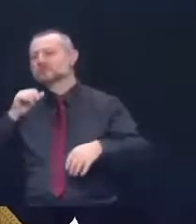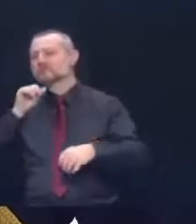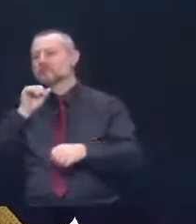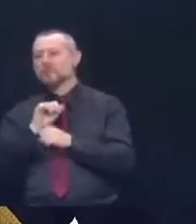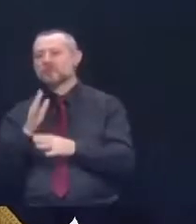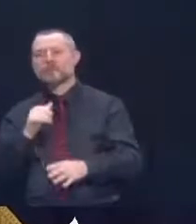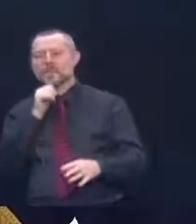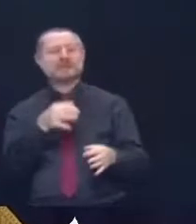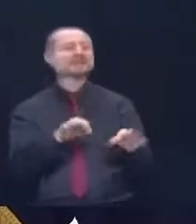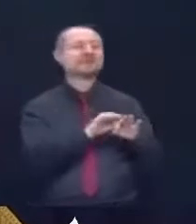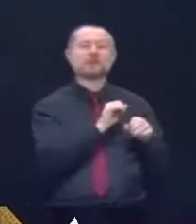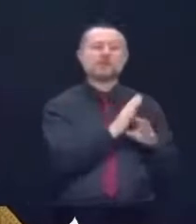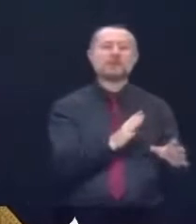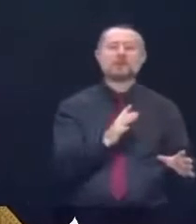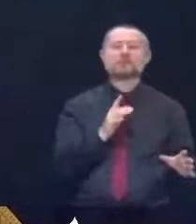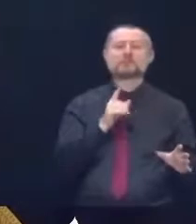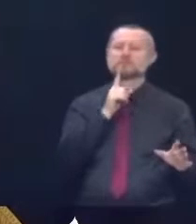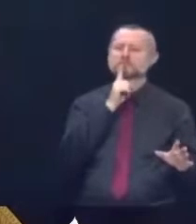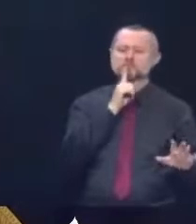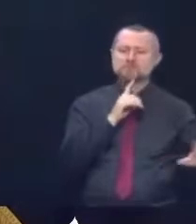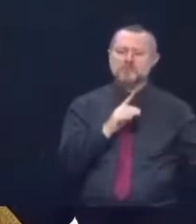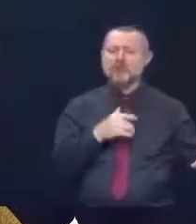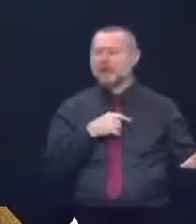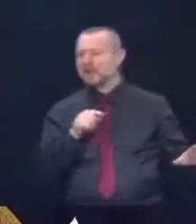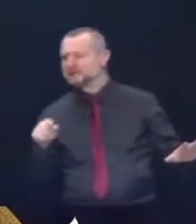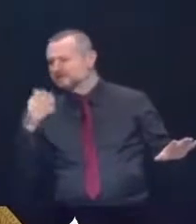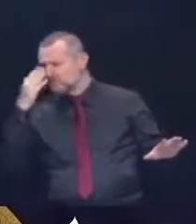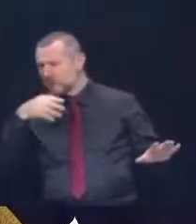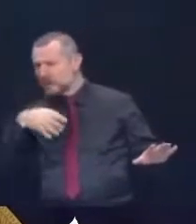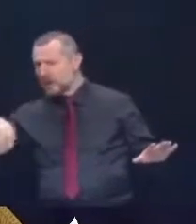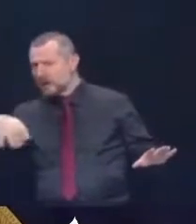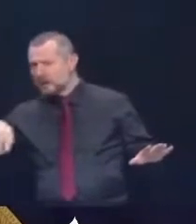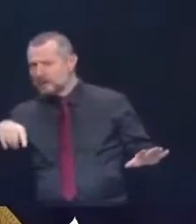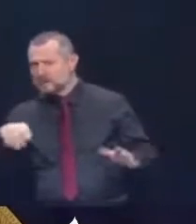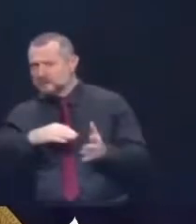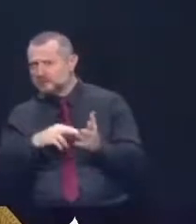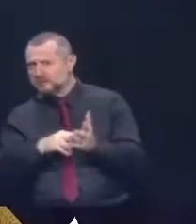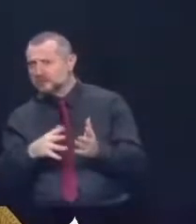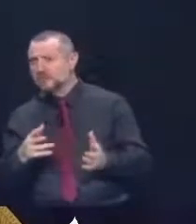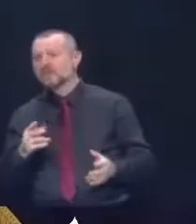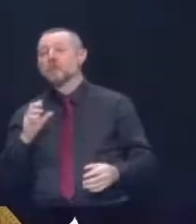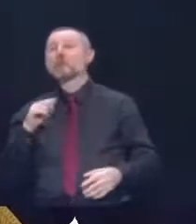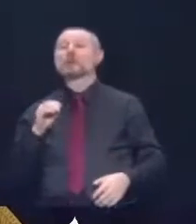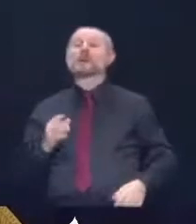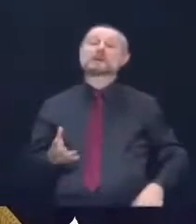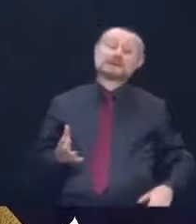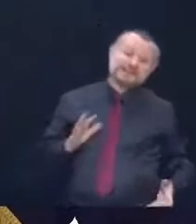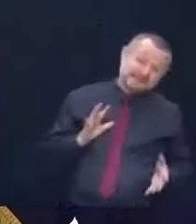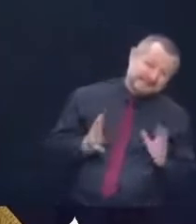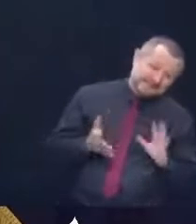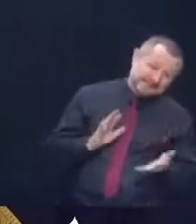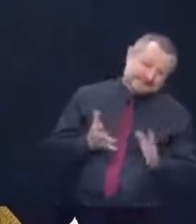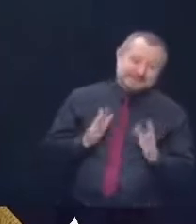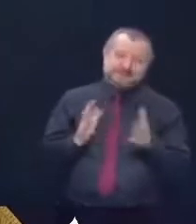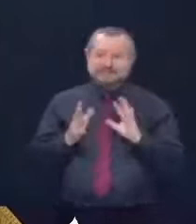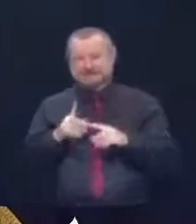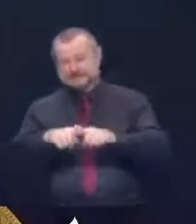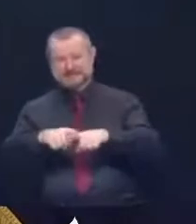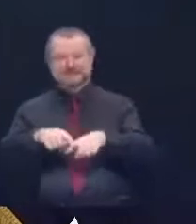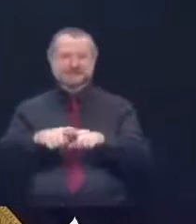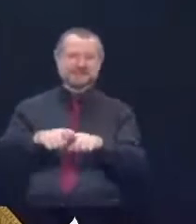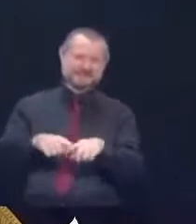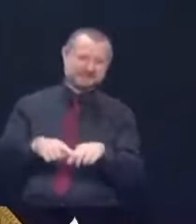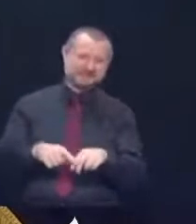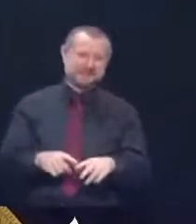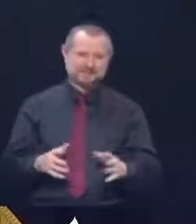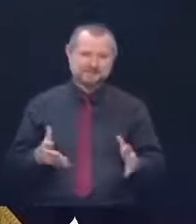Starbucks or something who might see lots of people, right? Well, it depends on what, you know, the